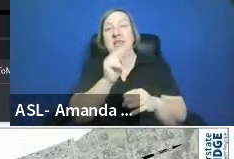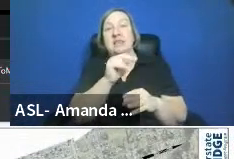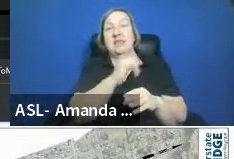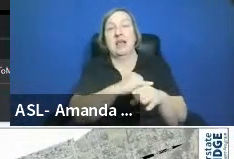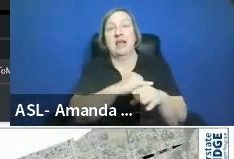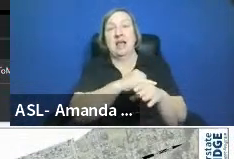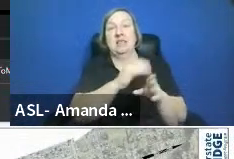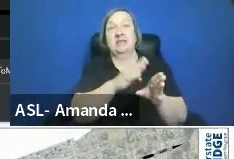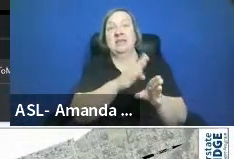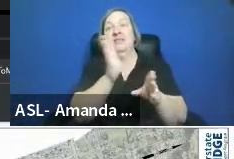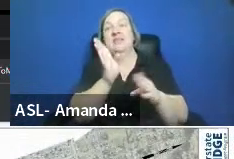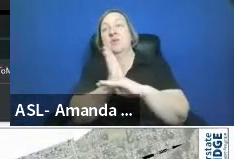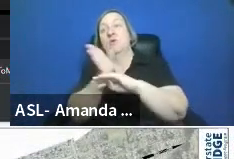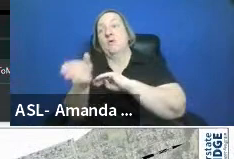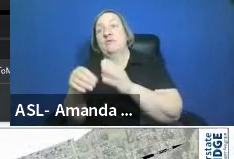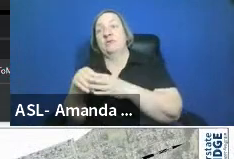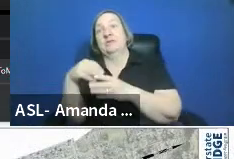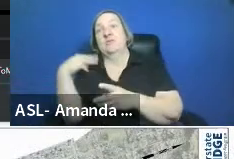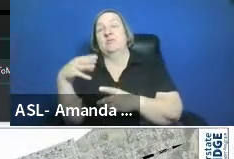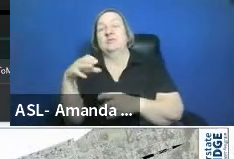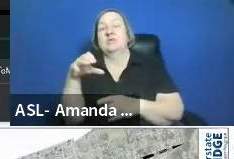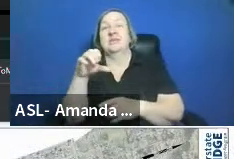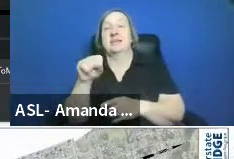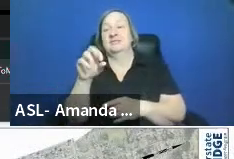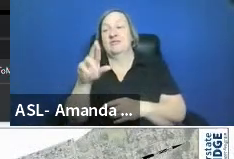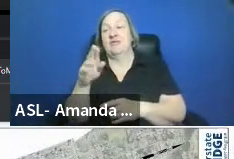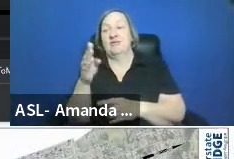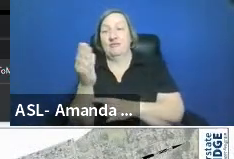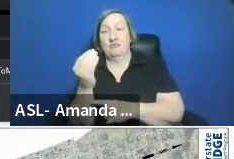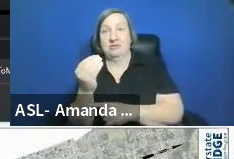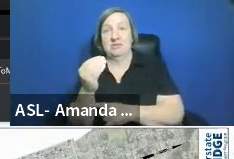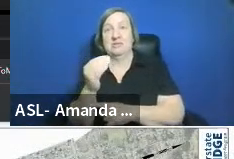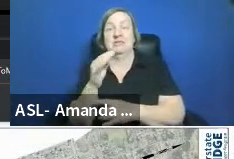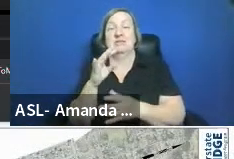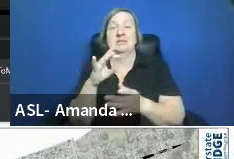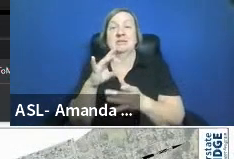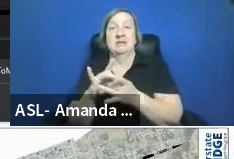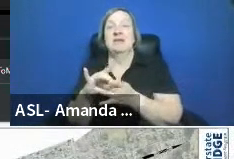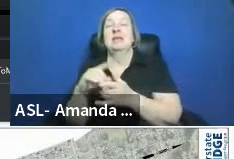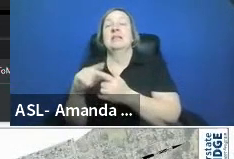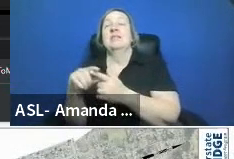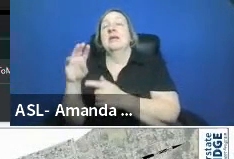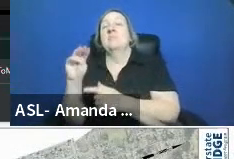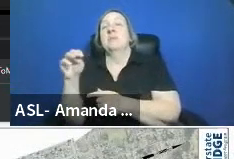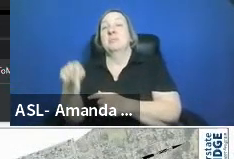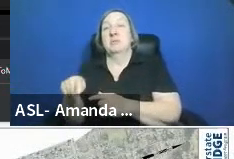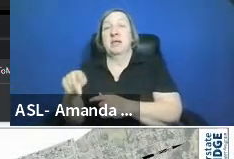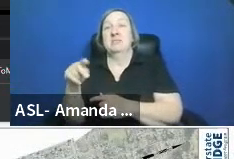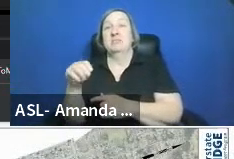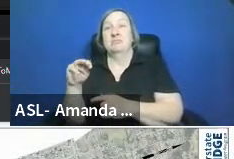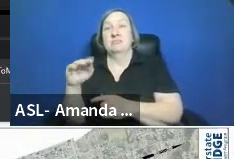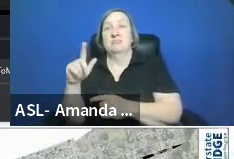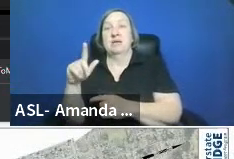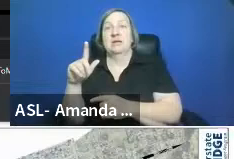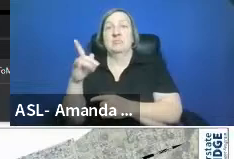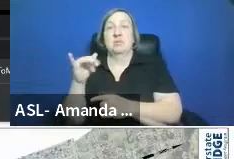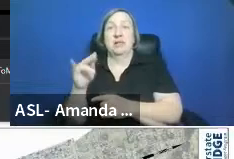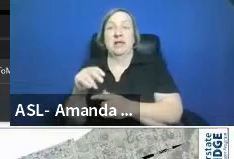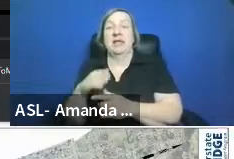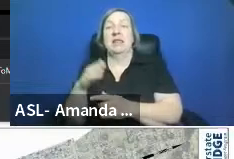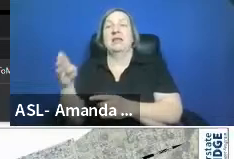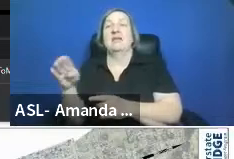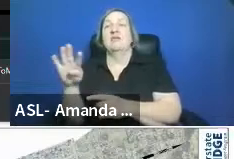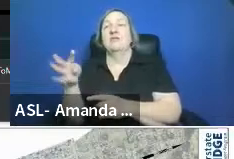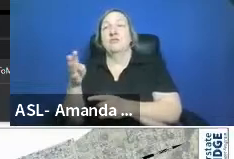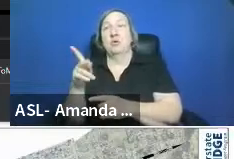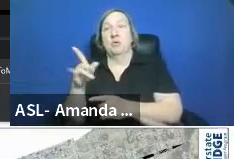over right across the bridge, we have the State Route 14 interchange, Mill Plain interchange, Boulevard interchange, 4th Plain Boulevard